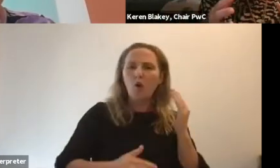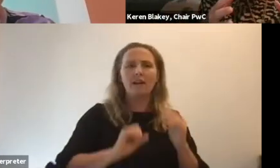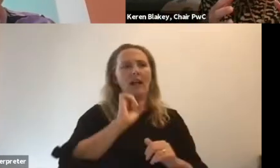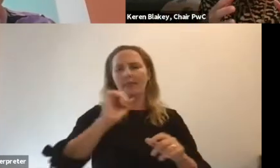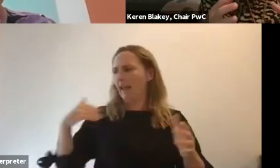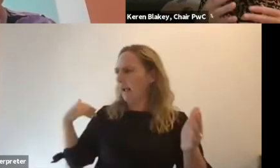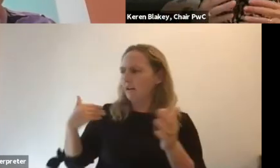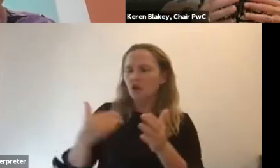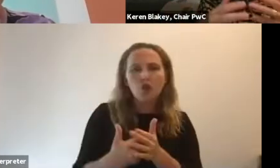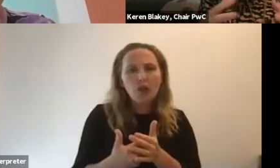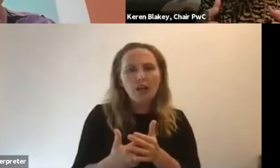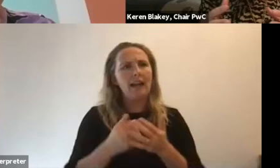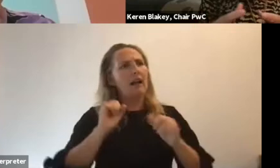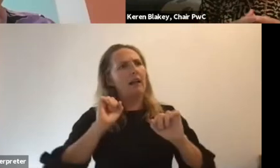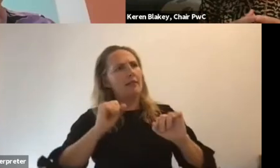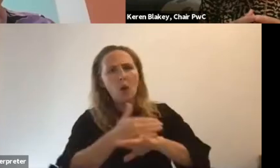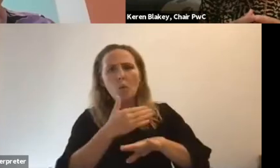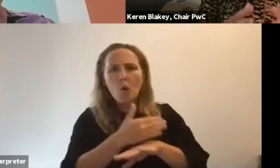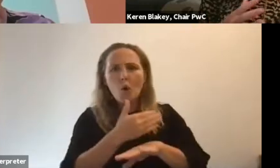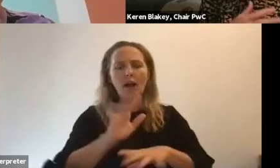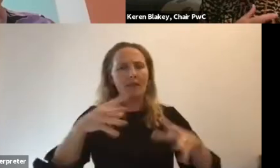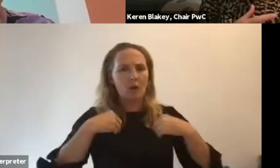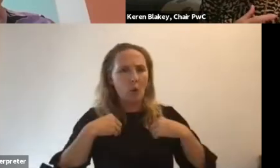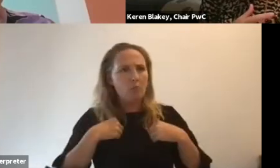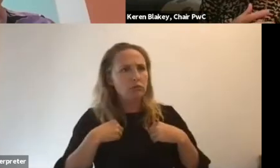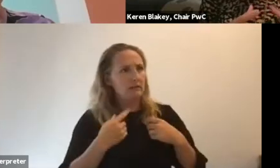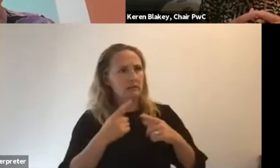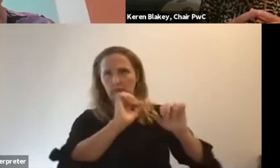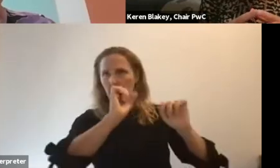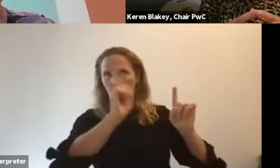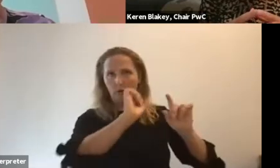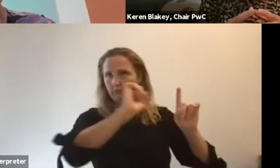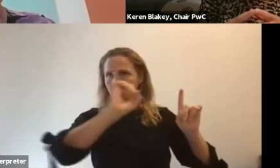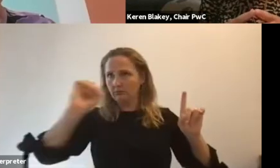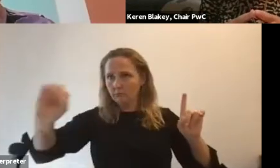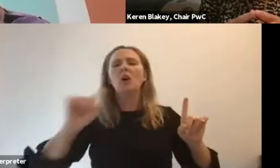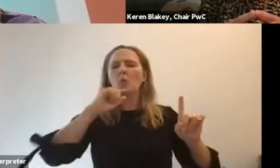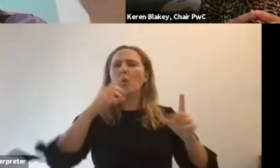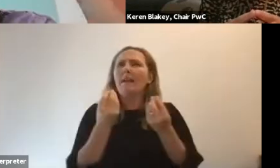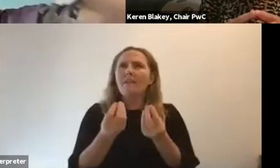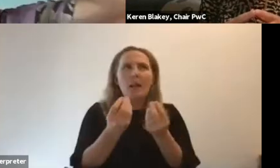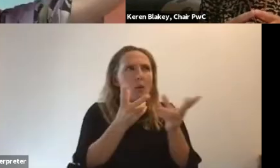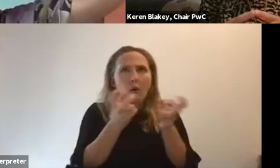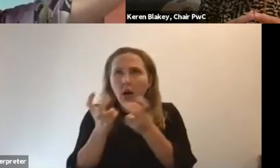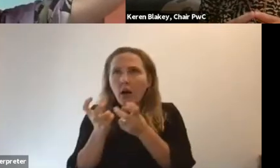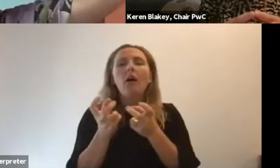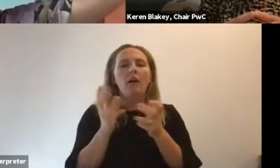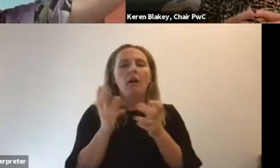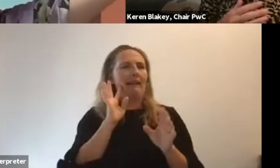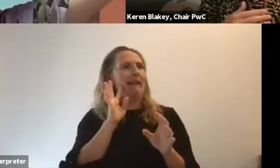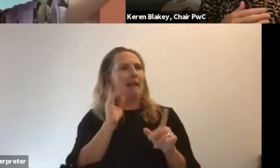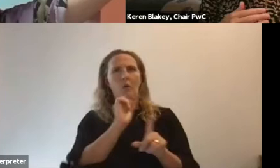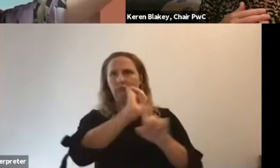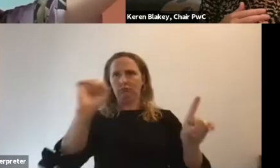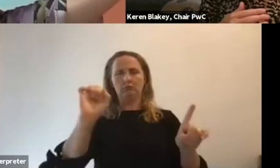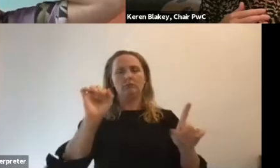the societies around the journeys that they've been on, and that will be hugely valuable for everyone to hear about. So just a